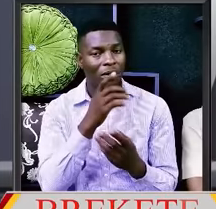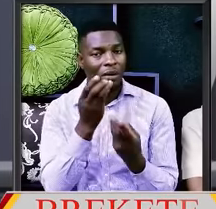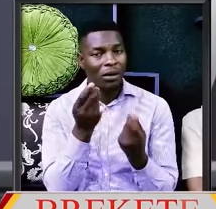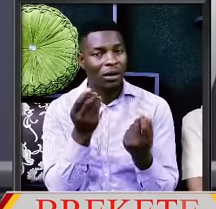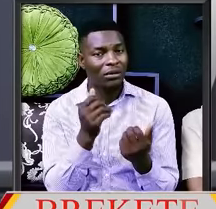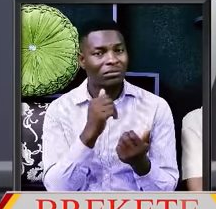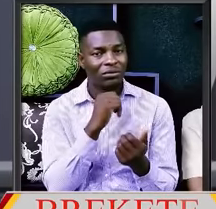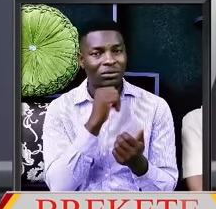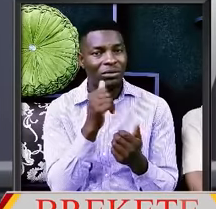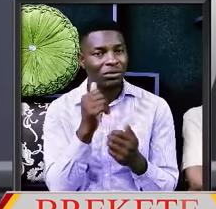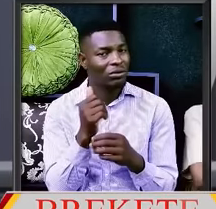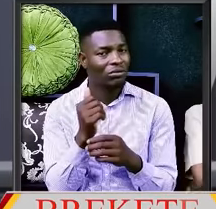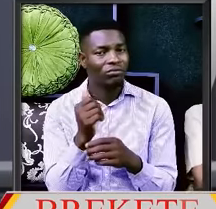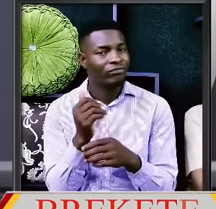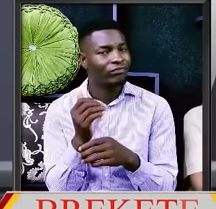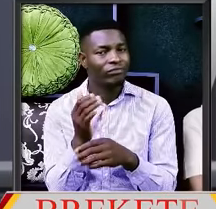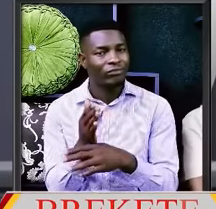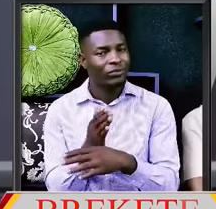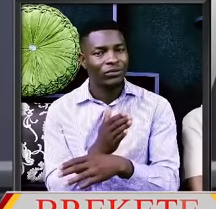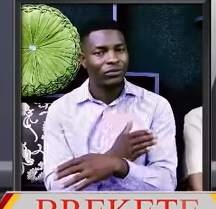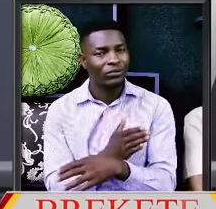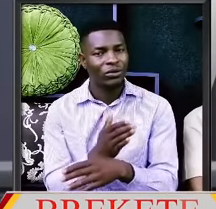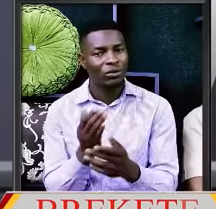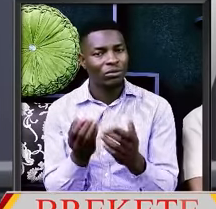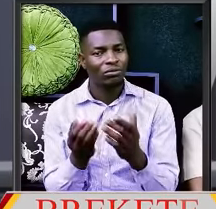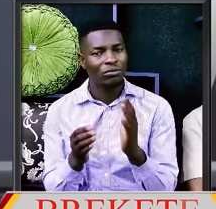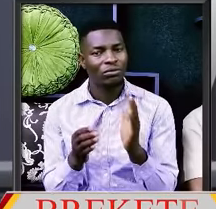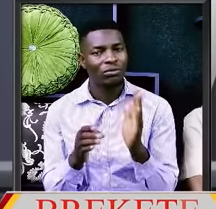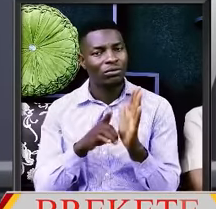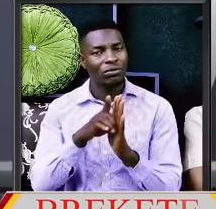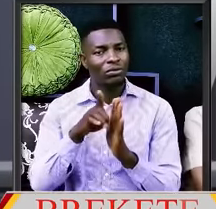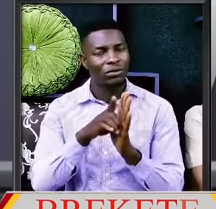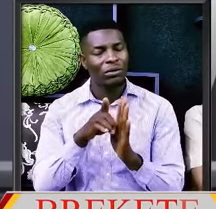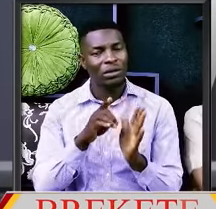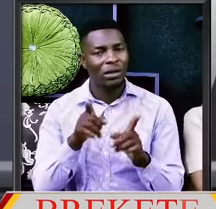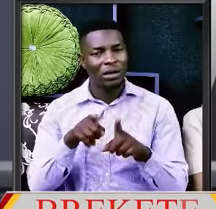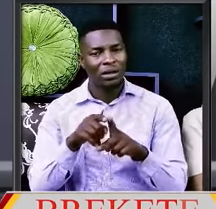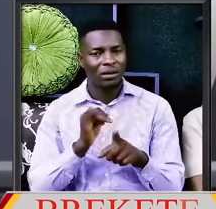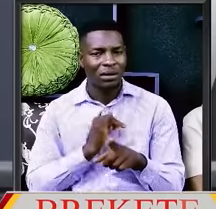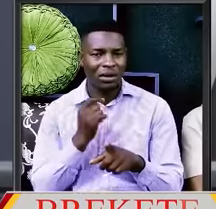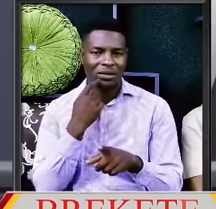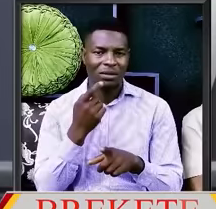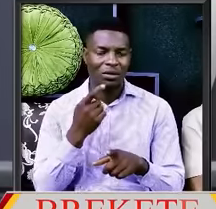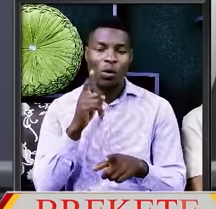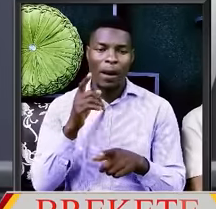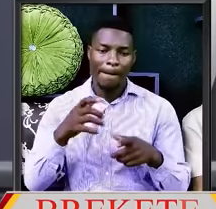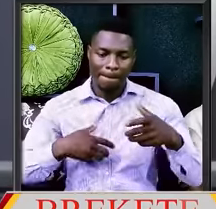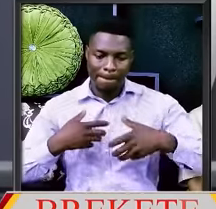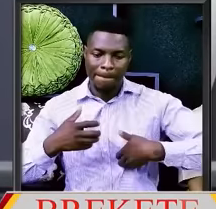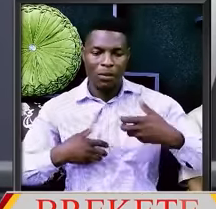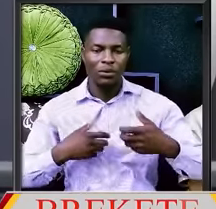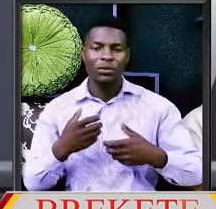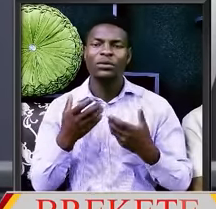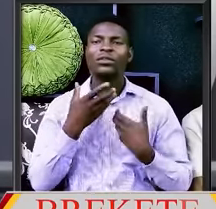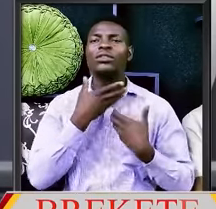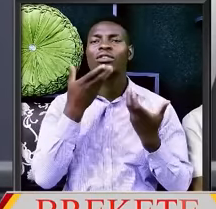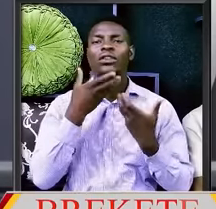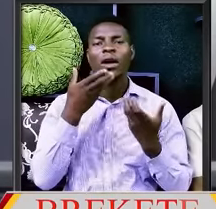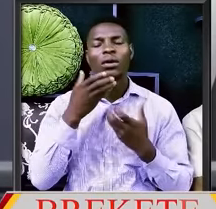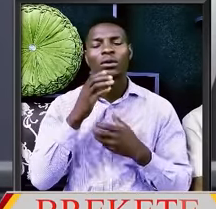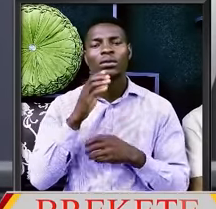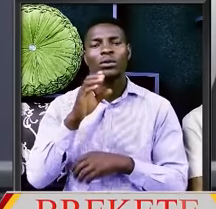go pain some people. One monkey come out the other day, they shout, Obiku Mana, they